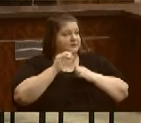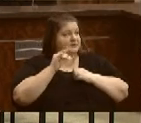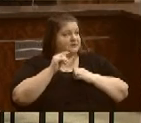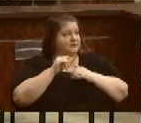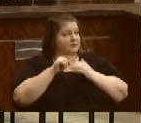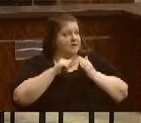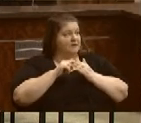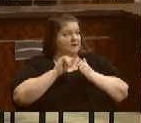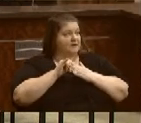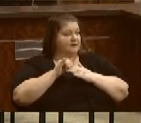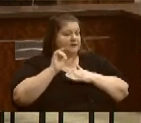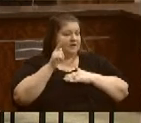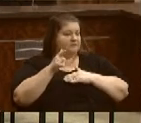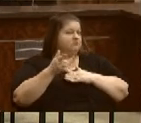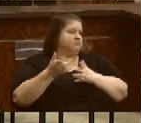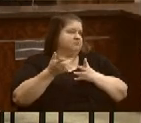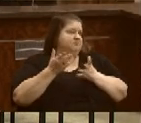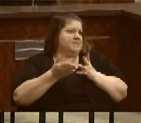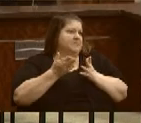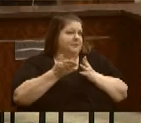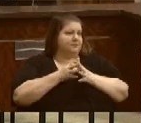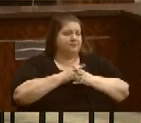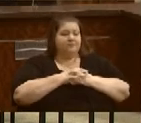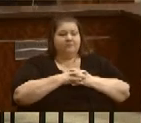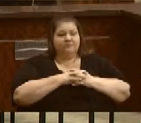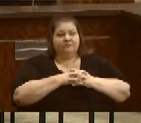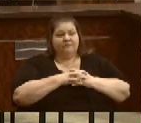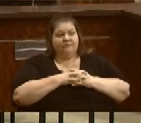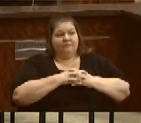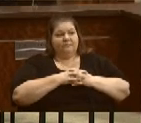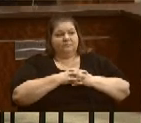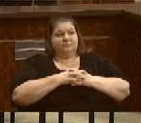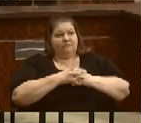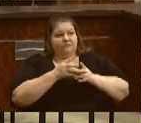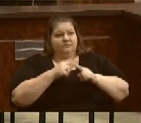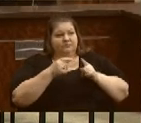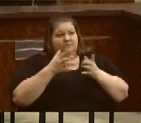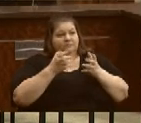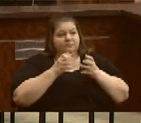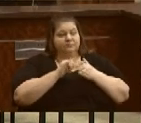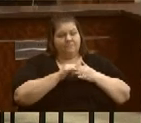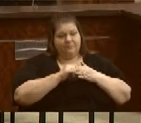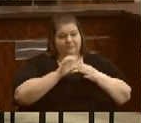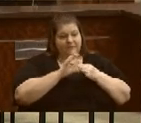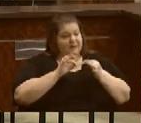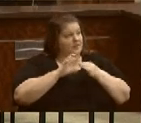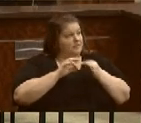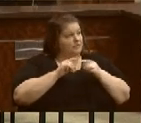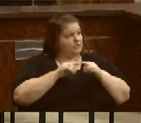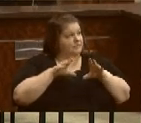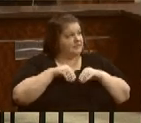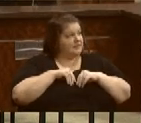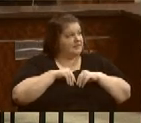time, potentially. Not that we necessarily will, but we didn't want that comment to be taken as a